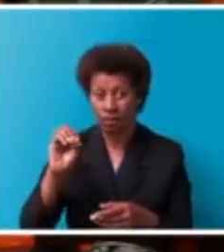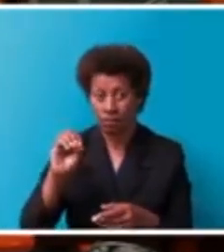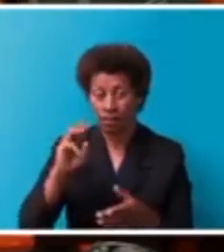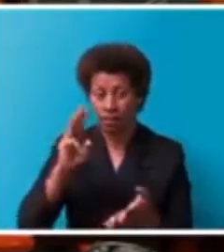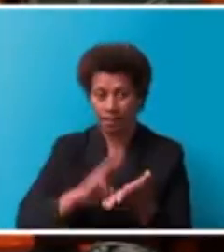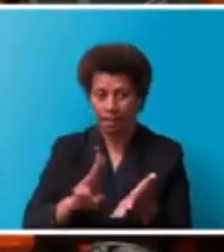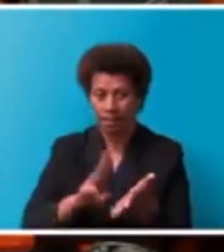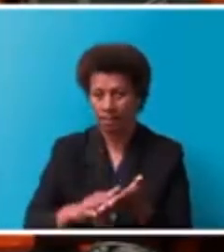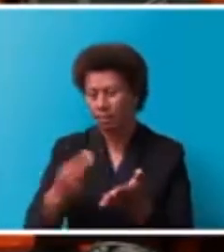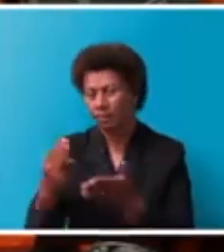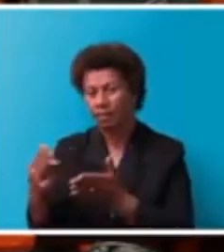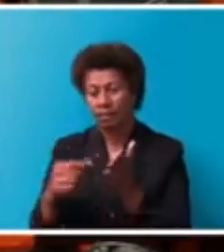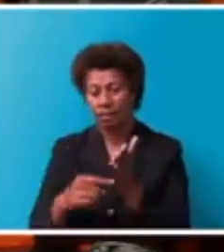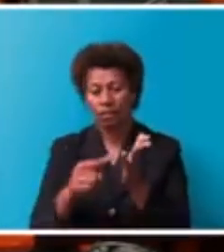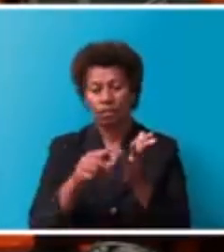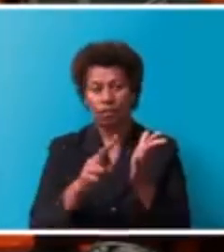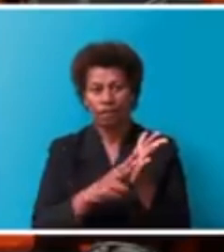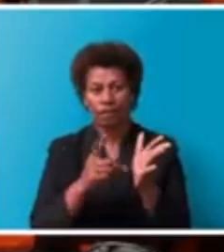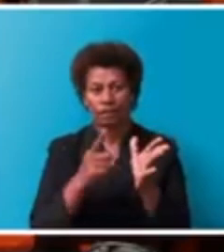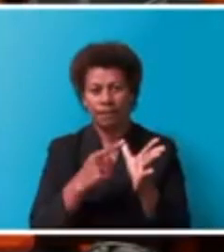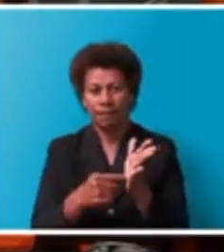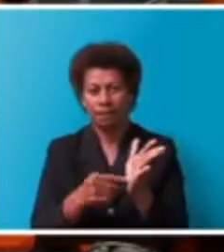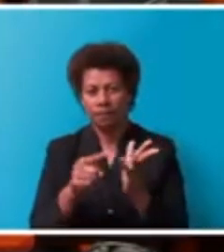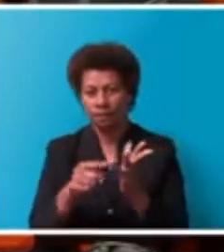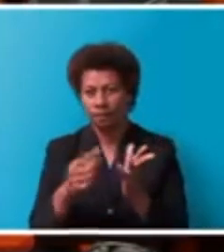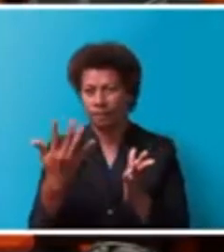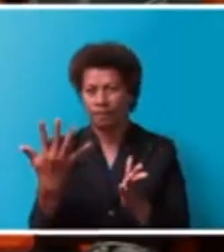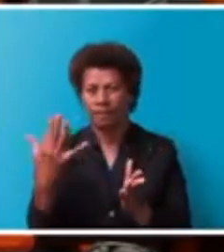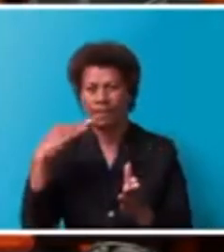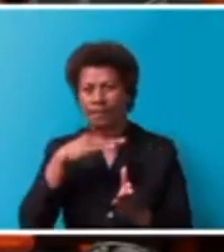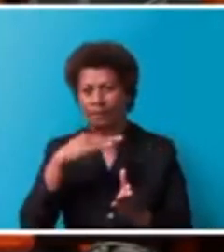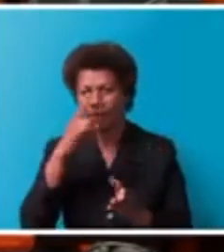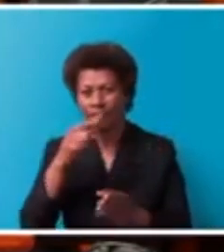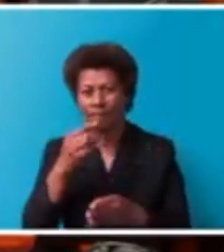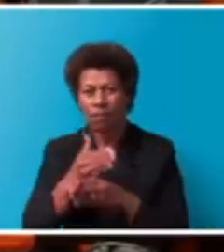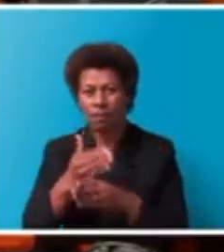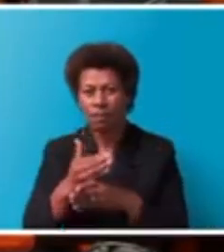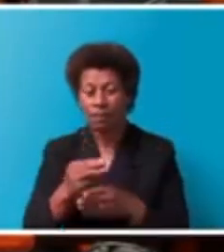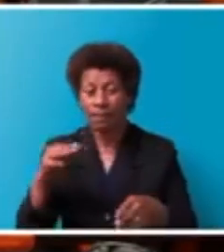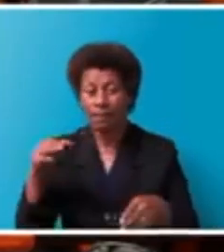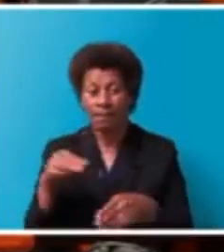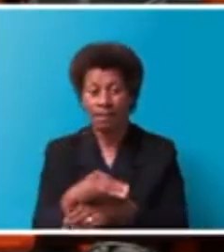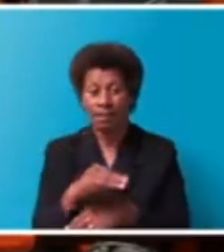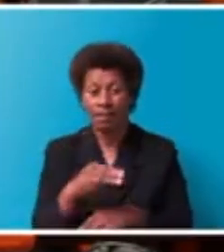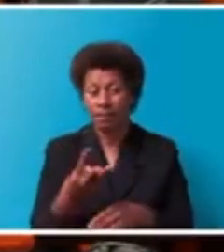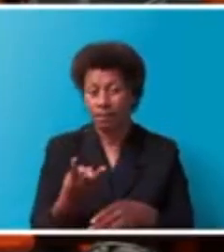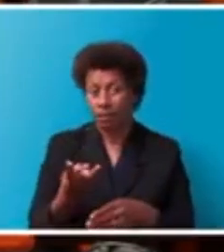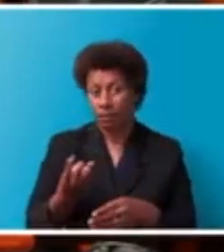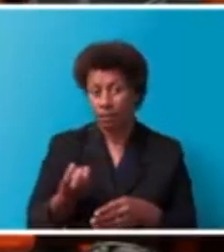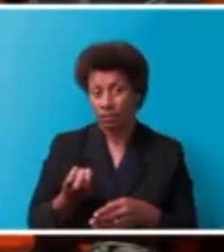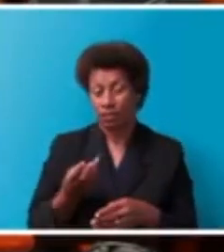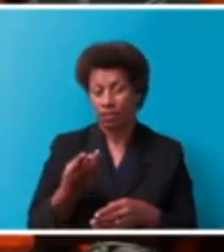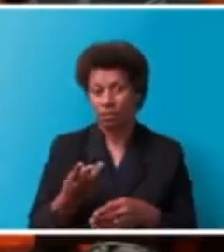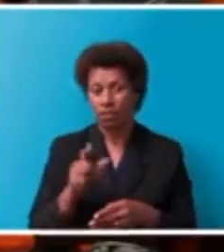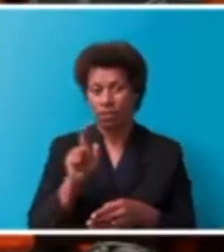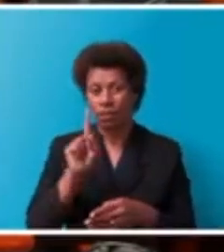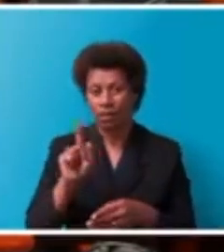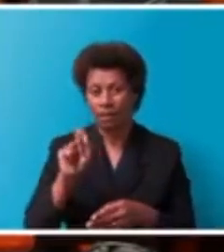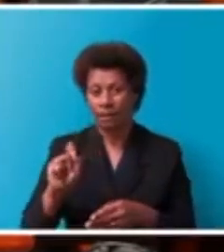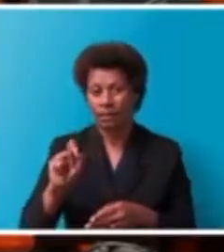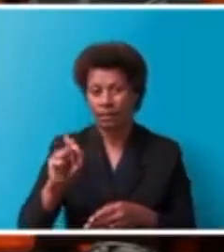newest mine in Fiji, employs over 500 personnel with a monthly wage bill of 1.6